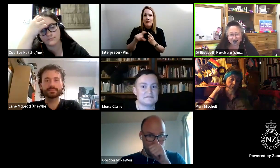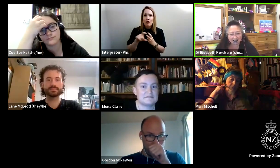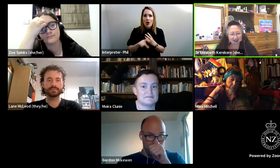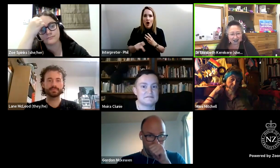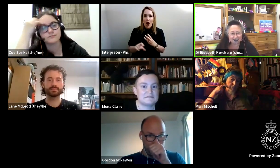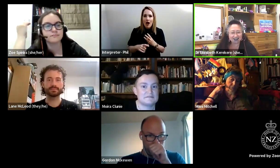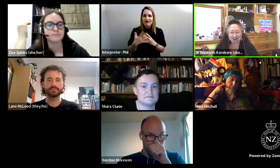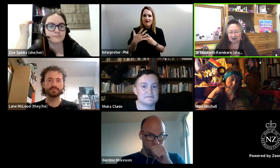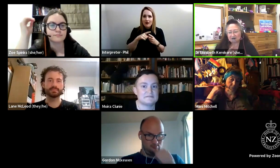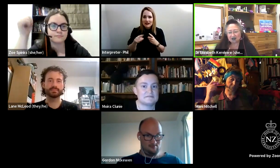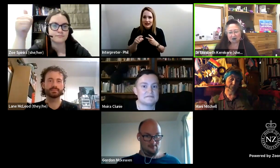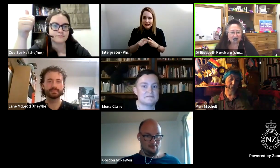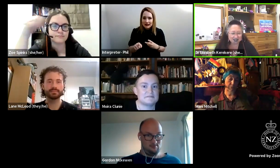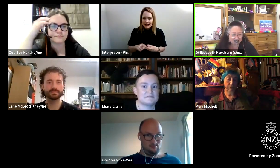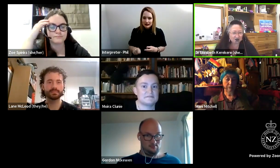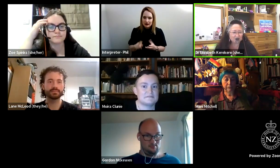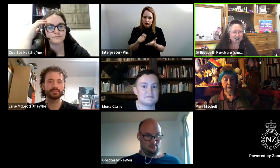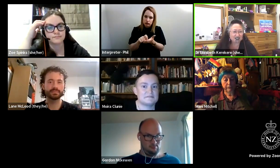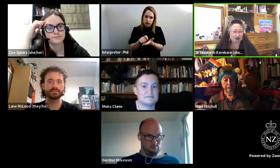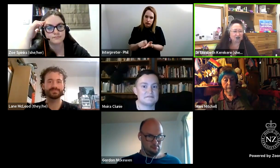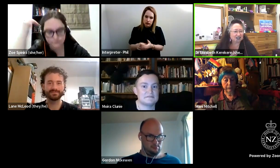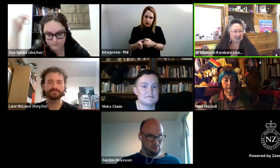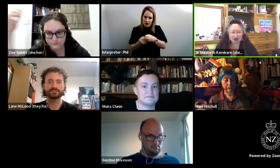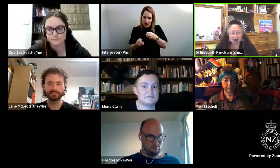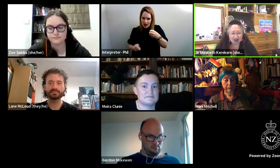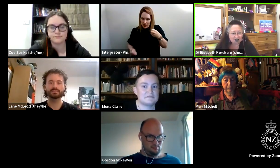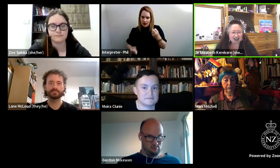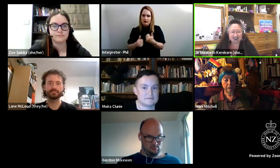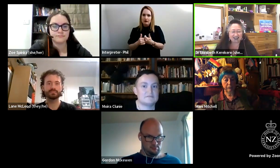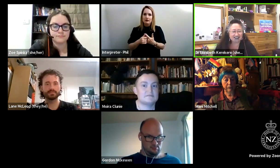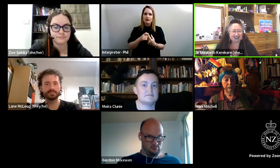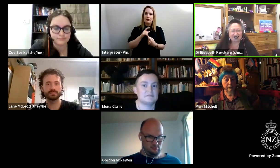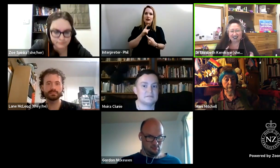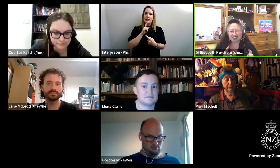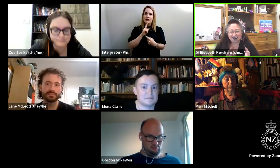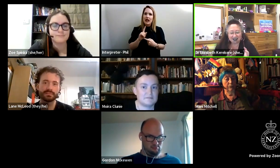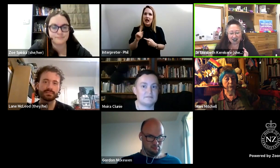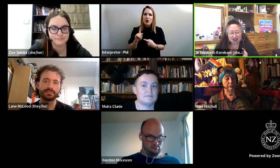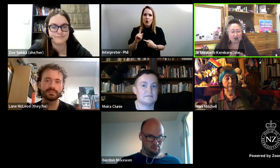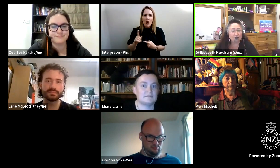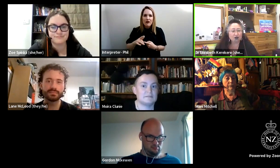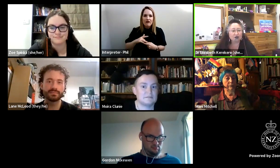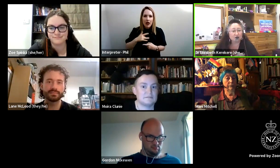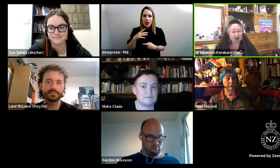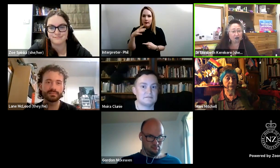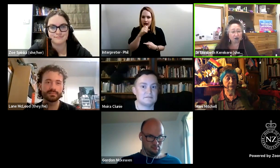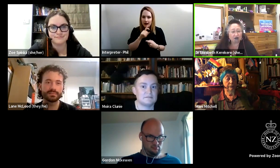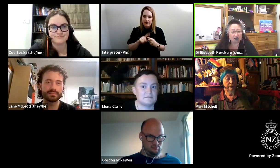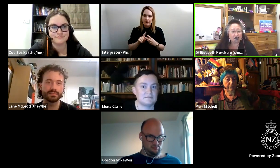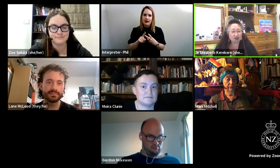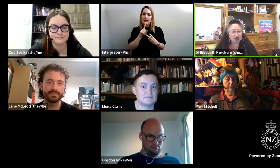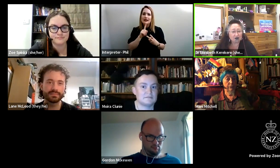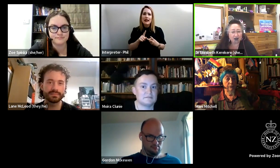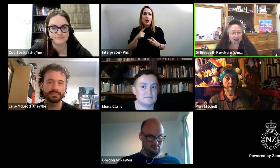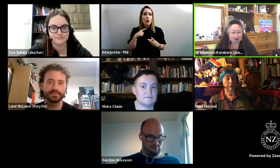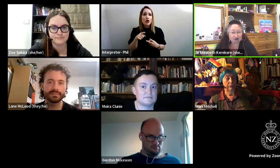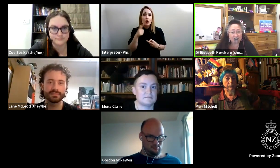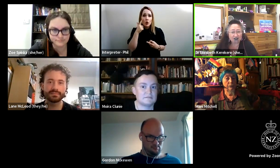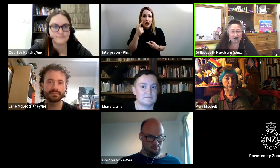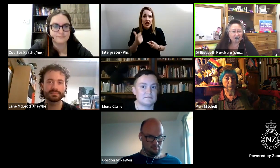five sentences at least, position yourself, say why you care, use whatever privilege that